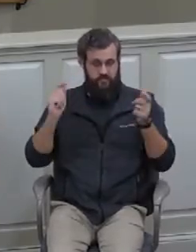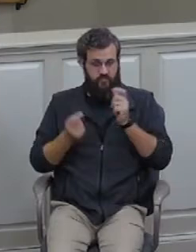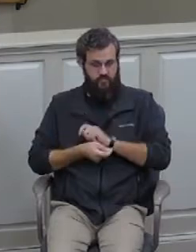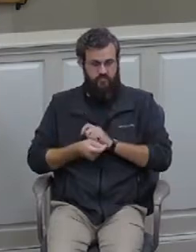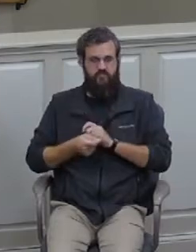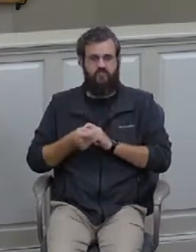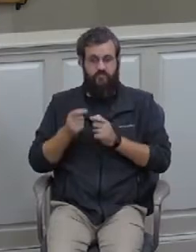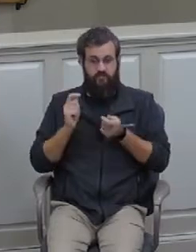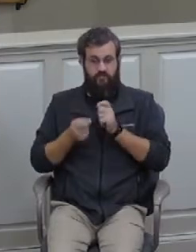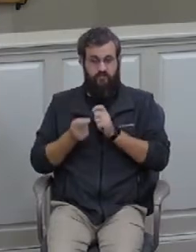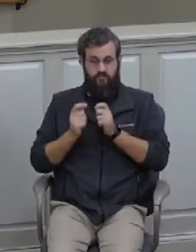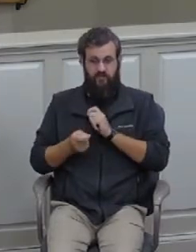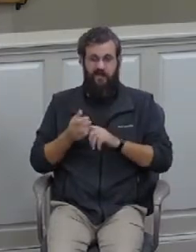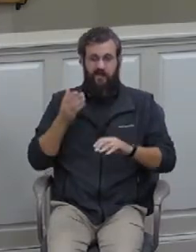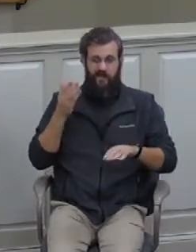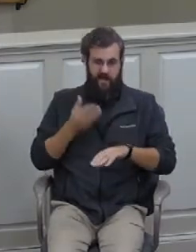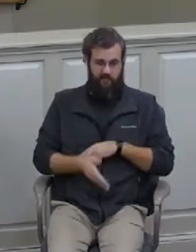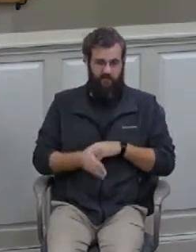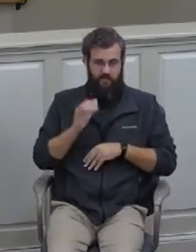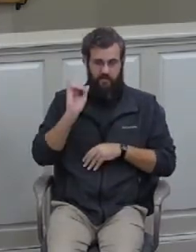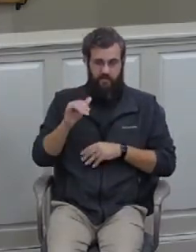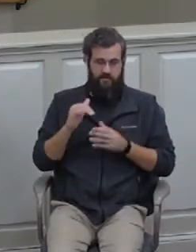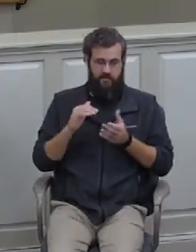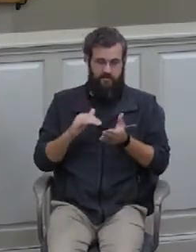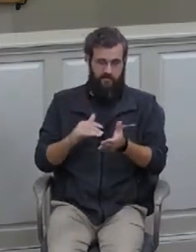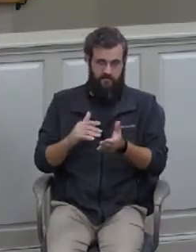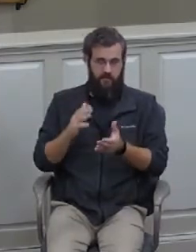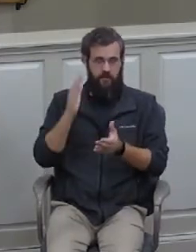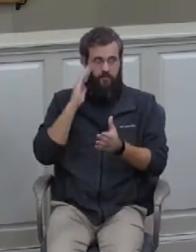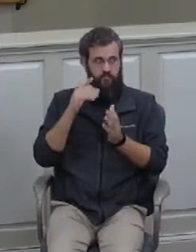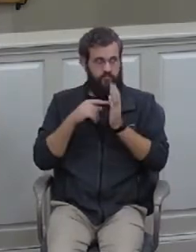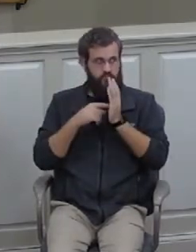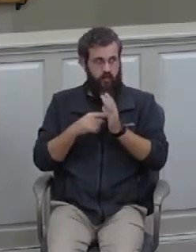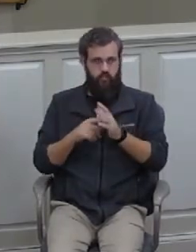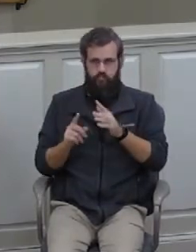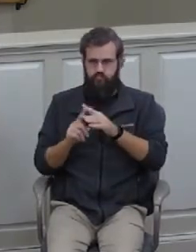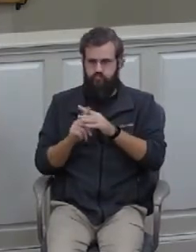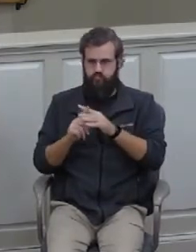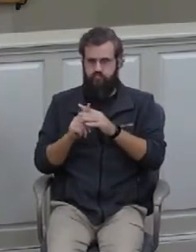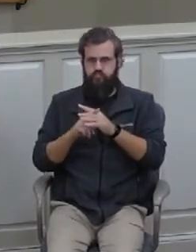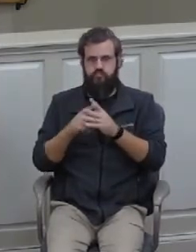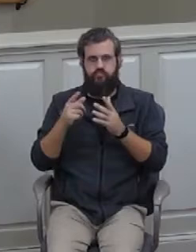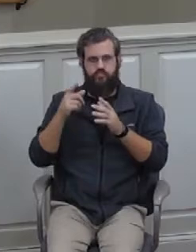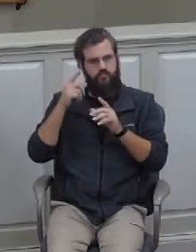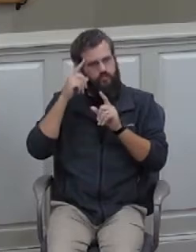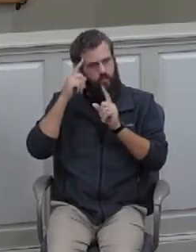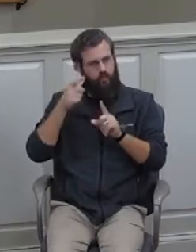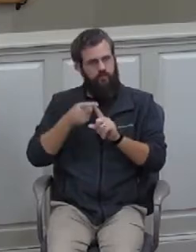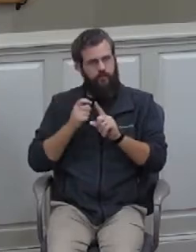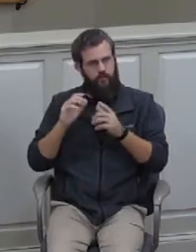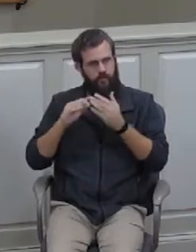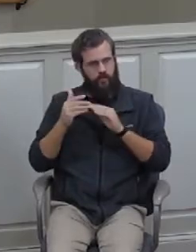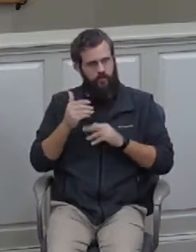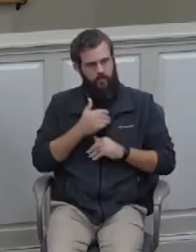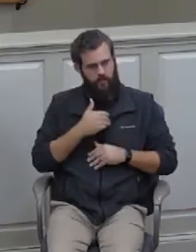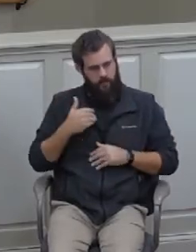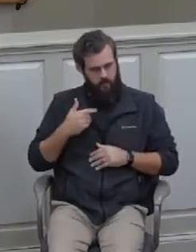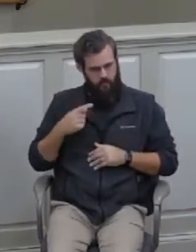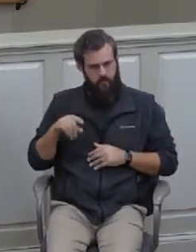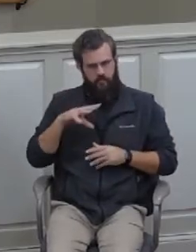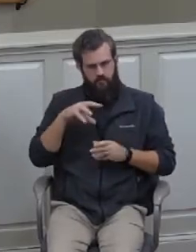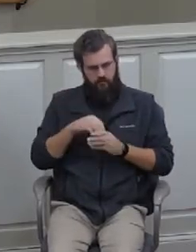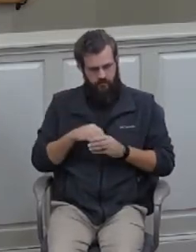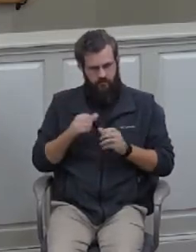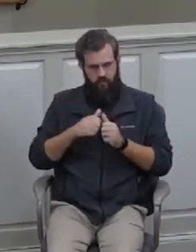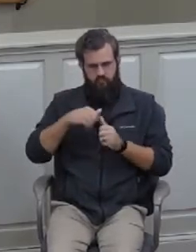perhaps follow the completion of that study, which would reflect the emerging and expressed goals of the community members who will be involved in